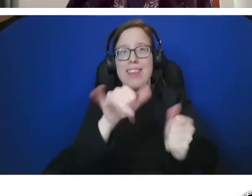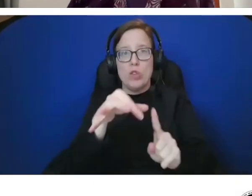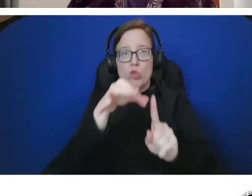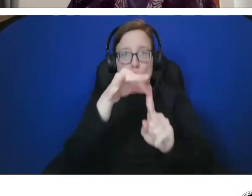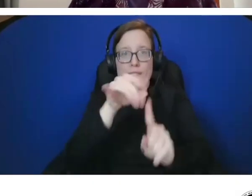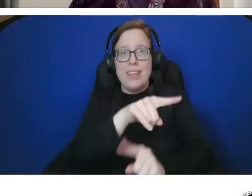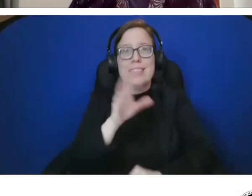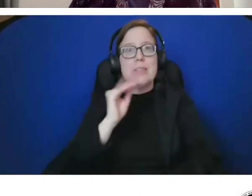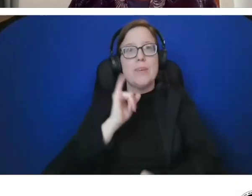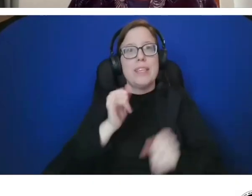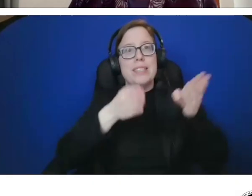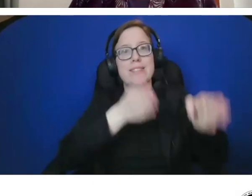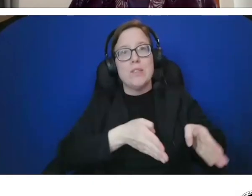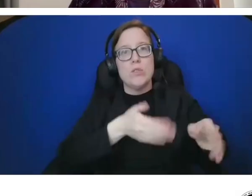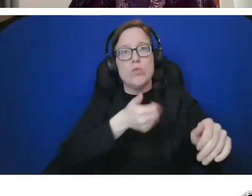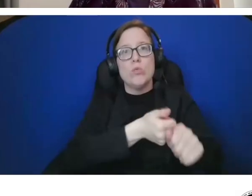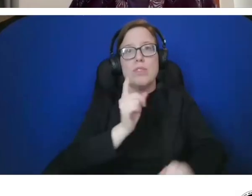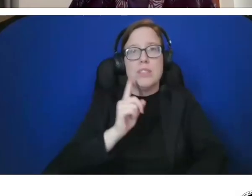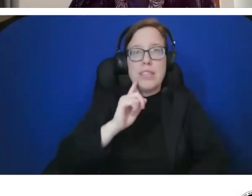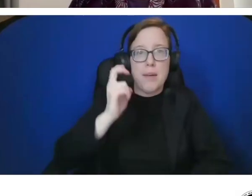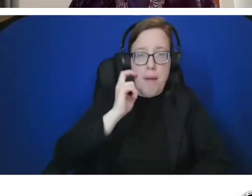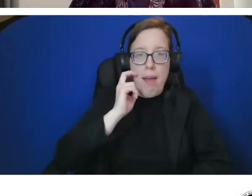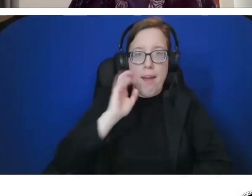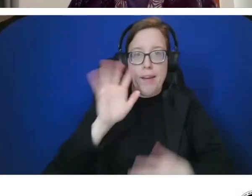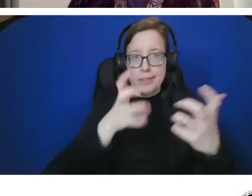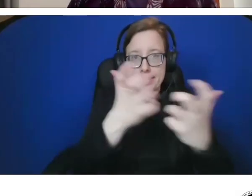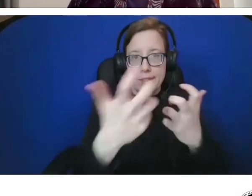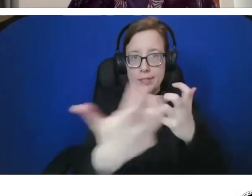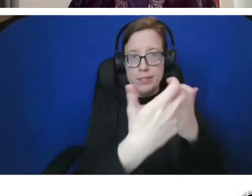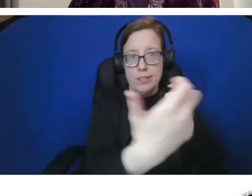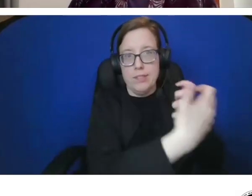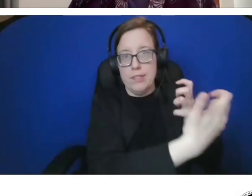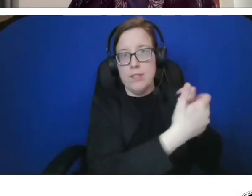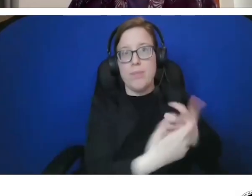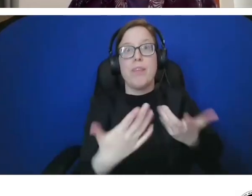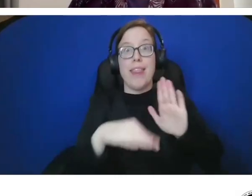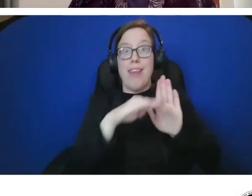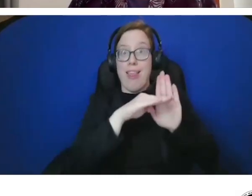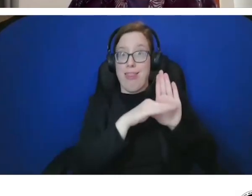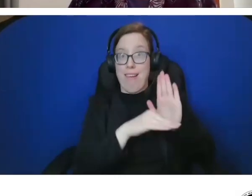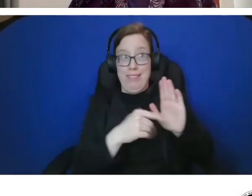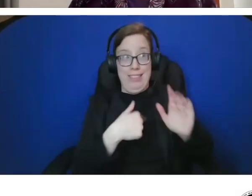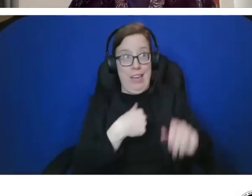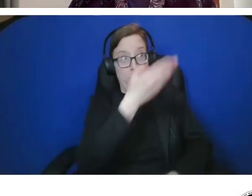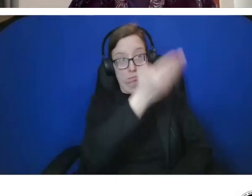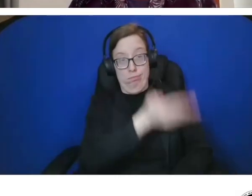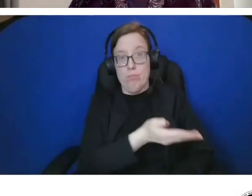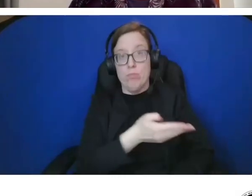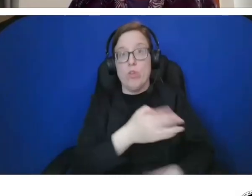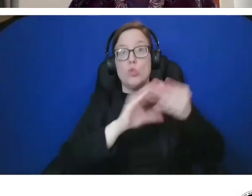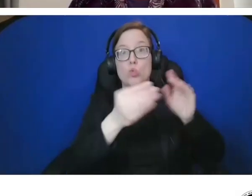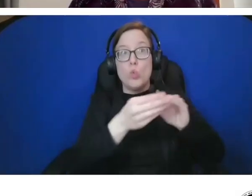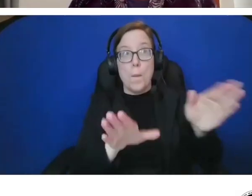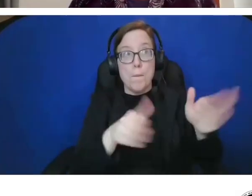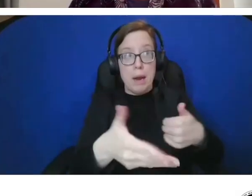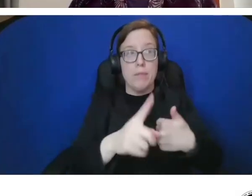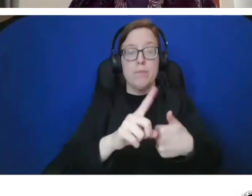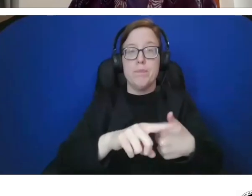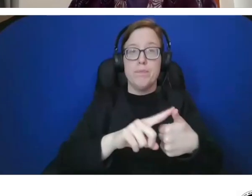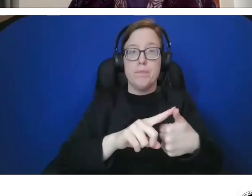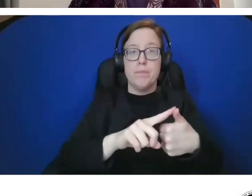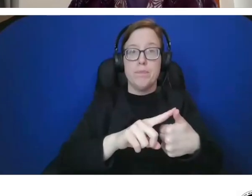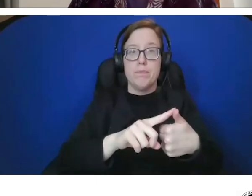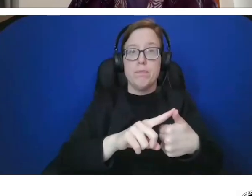uniquely experience as individuals who are deafblind. So the lessons that I've listed here are story